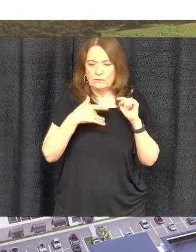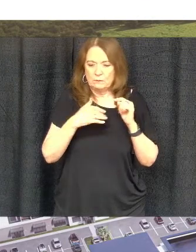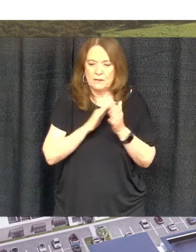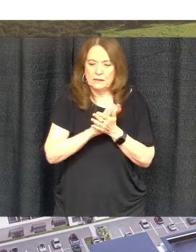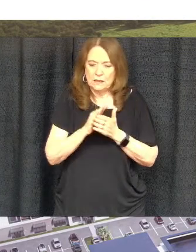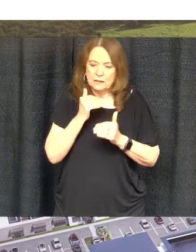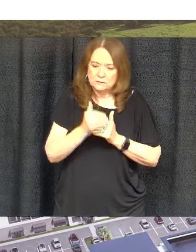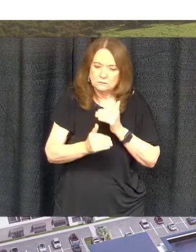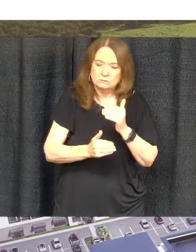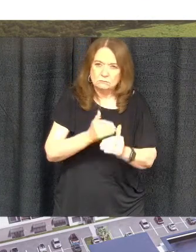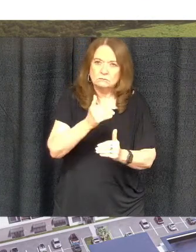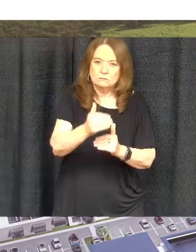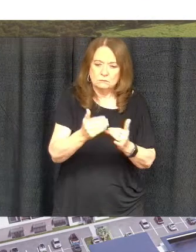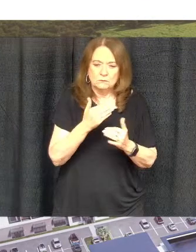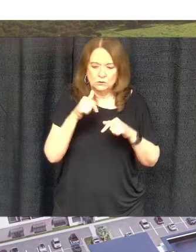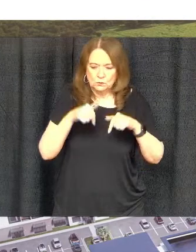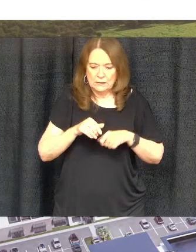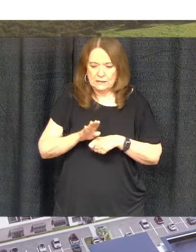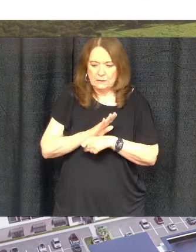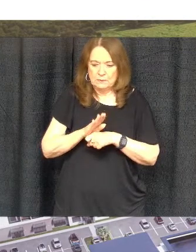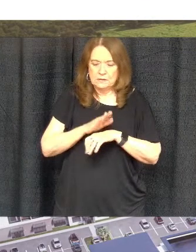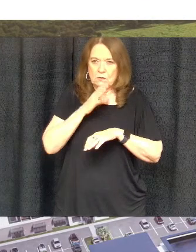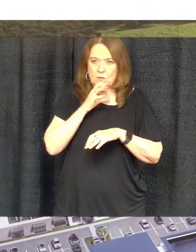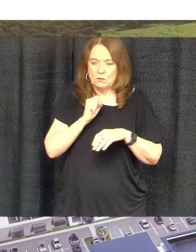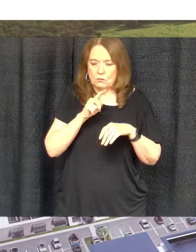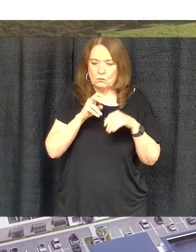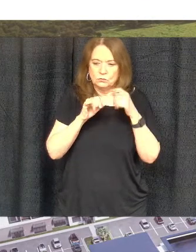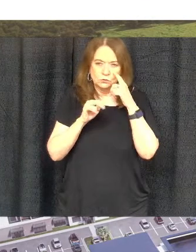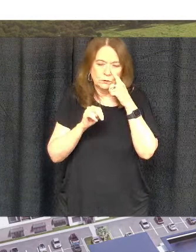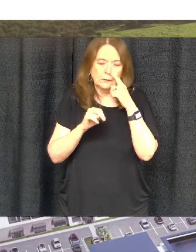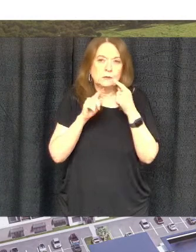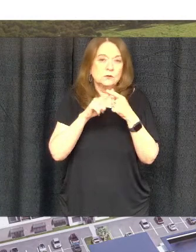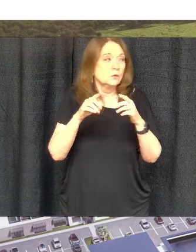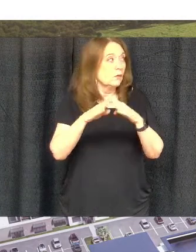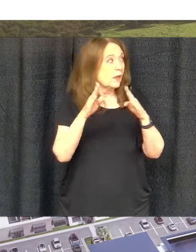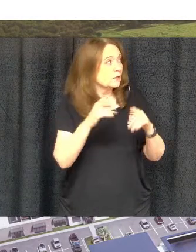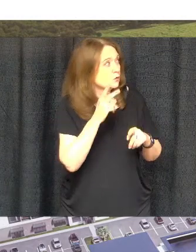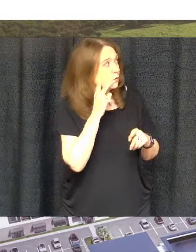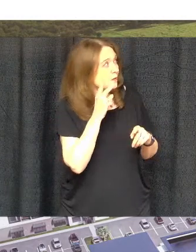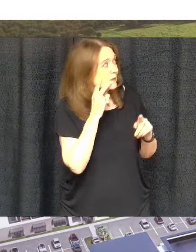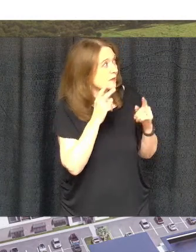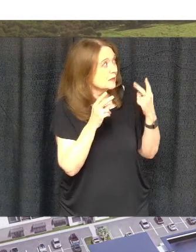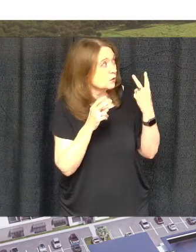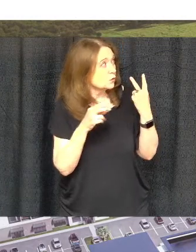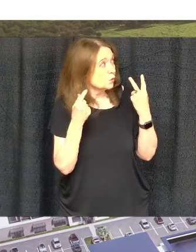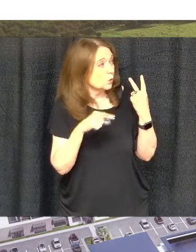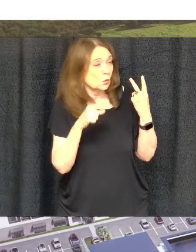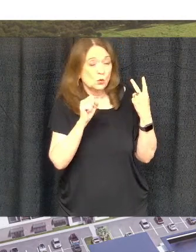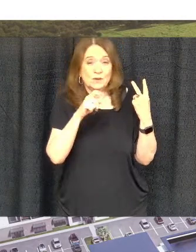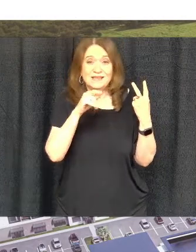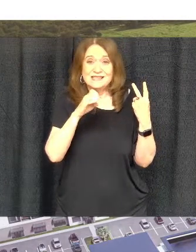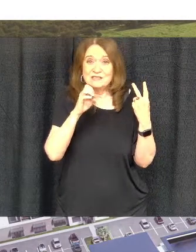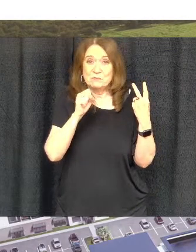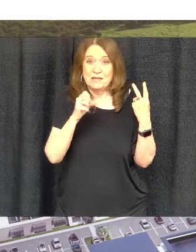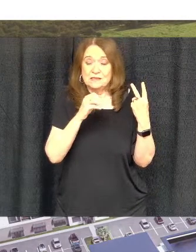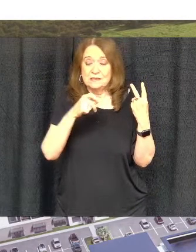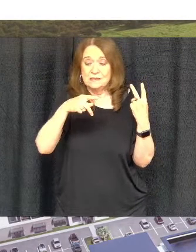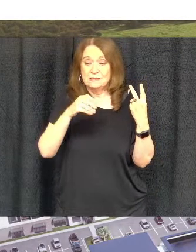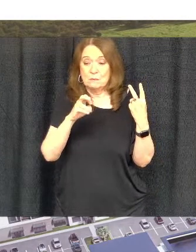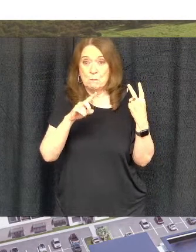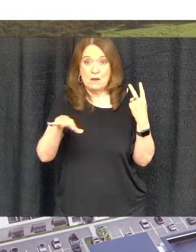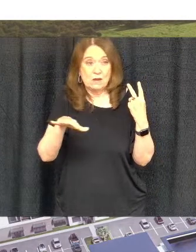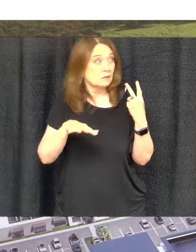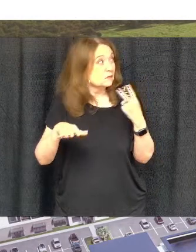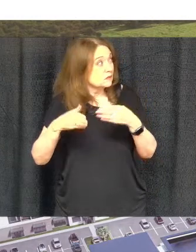between the commercial area on Old Trenton Road to the houses out there. You can see the 2 green spaces and the pond off to the corner